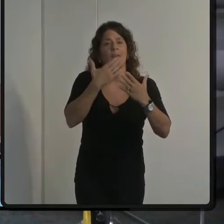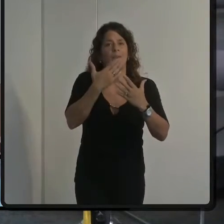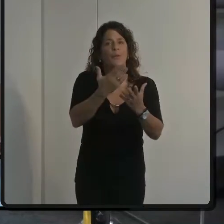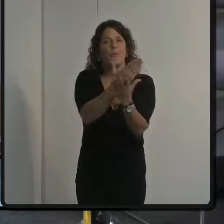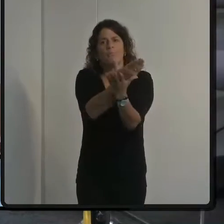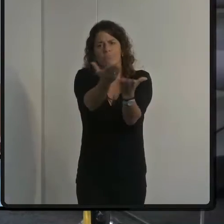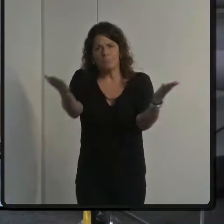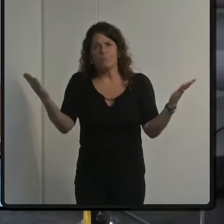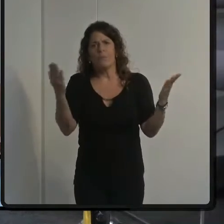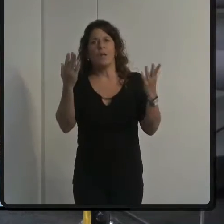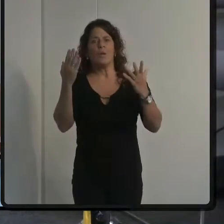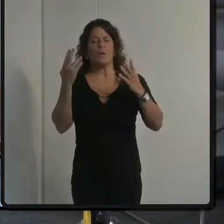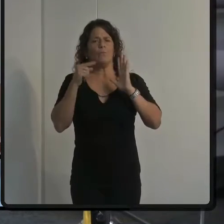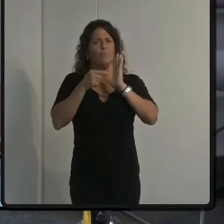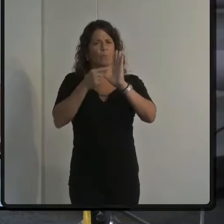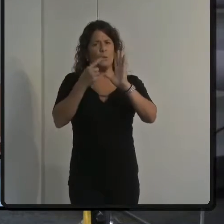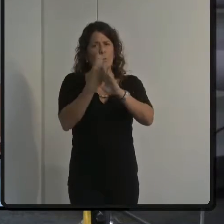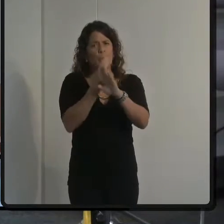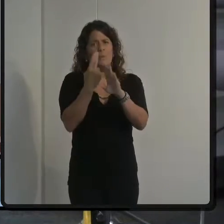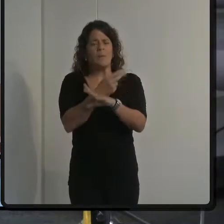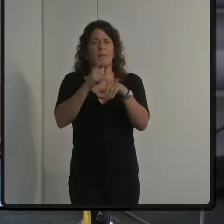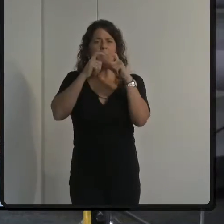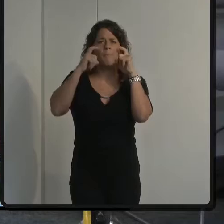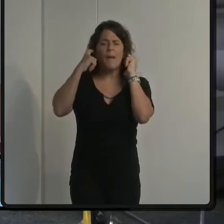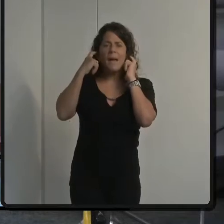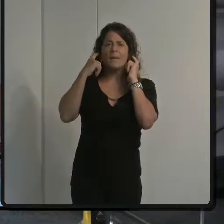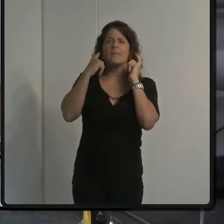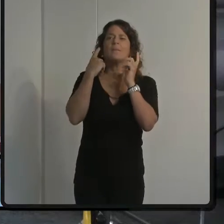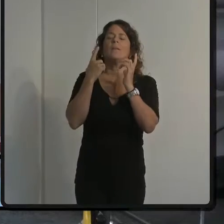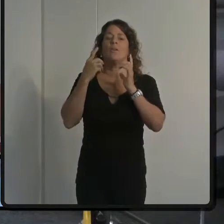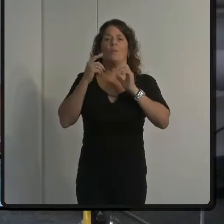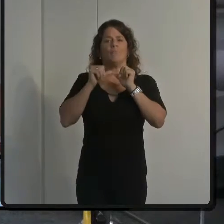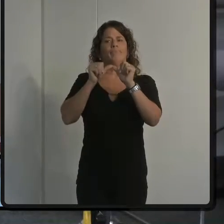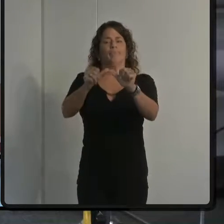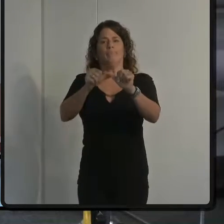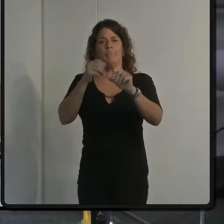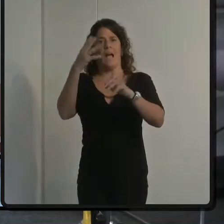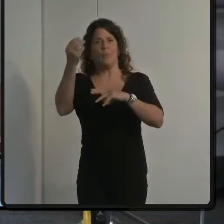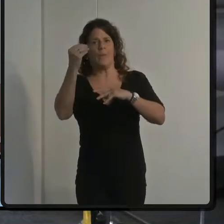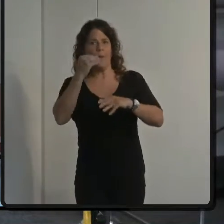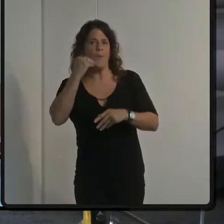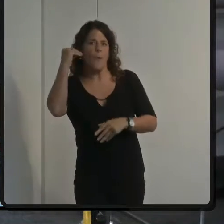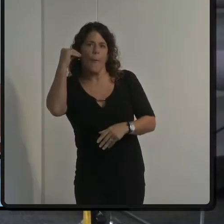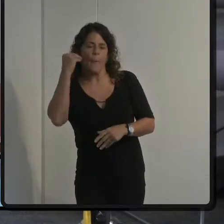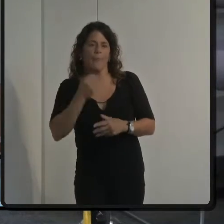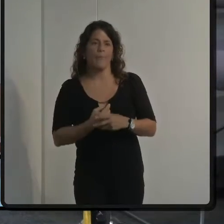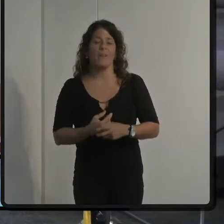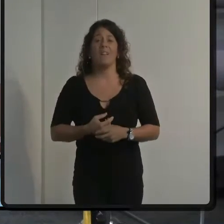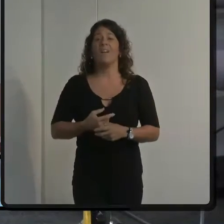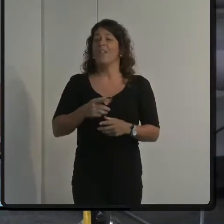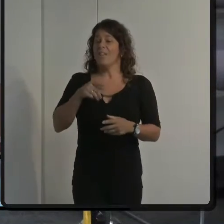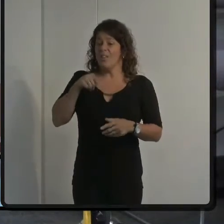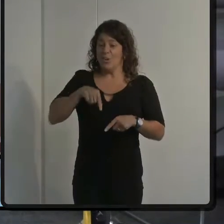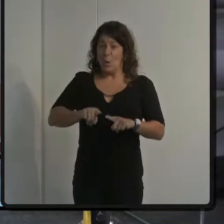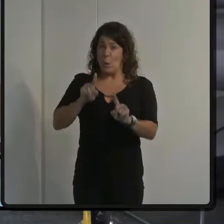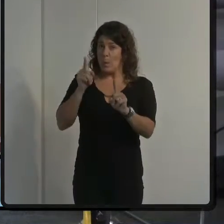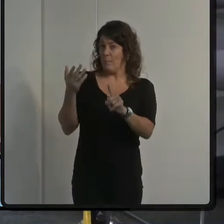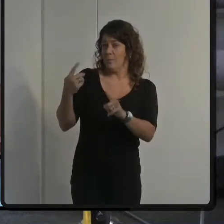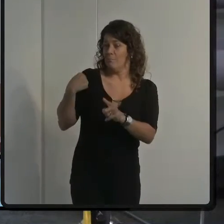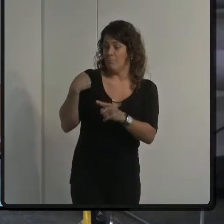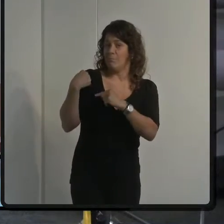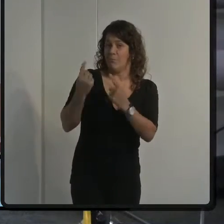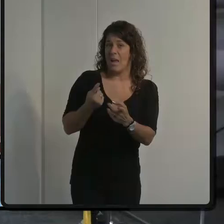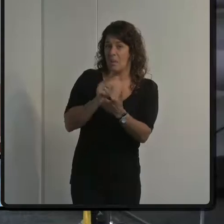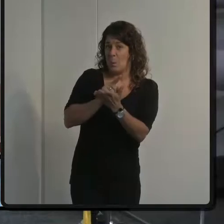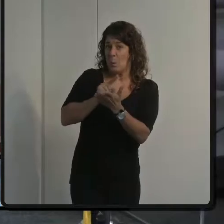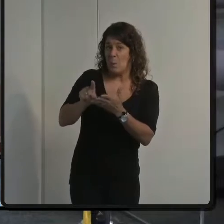face covering when you leave your home. It has been uncomfortable to wear one during this hot weather, but you have